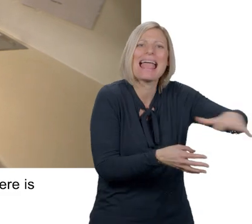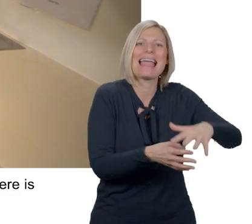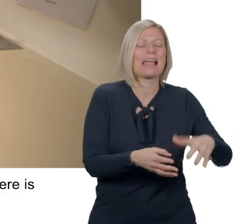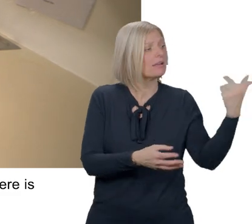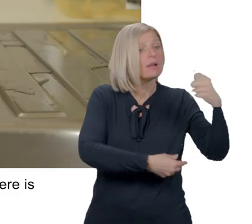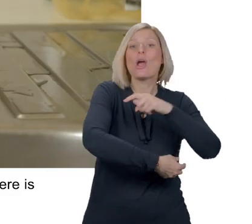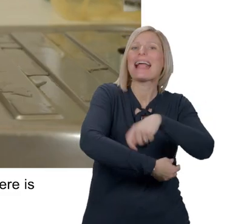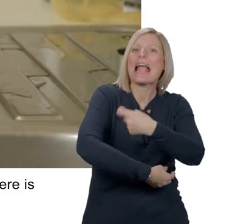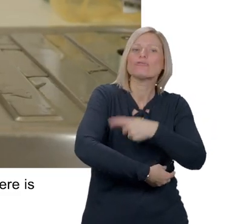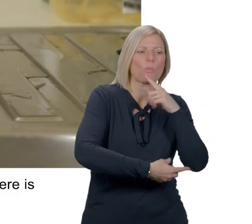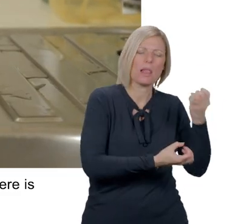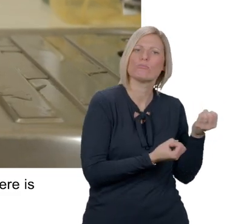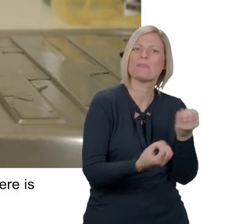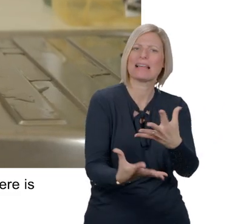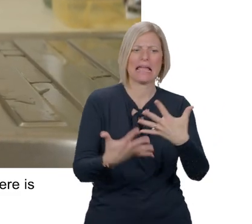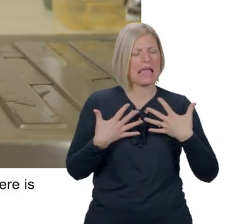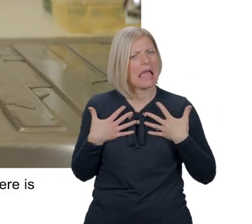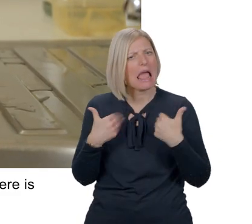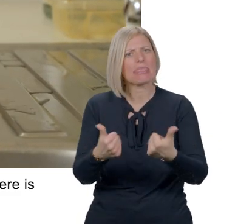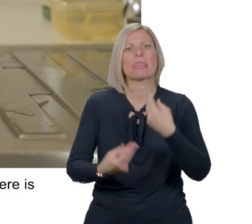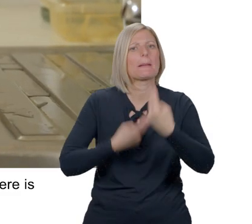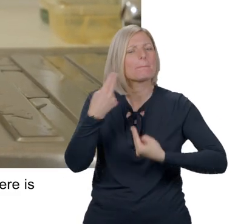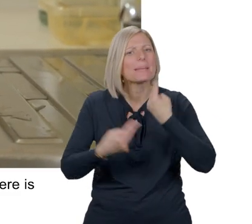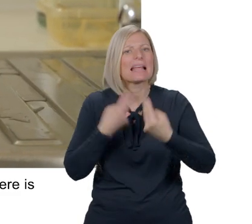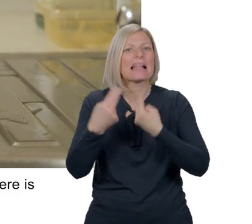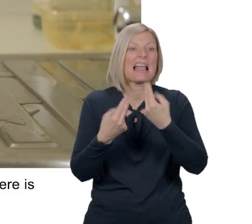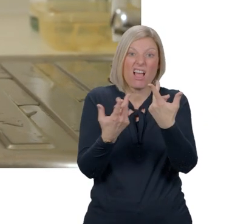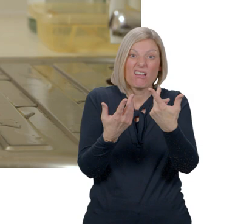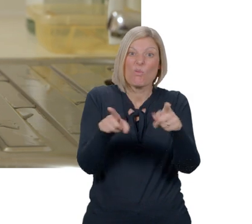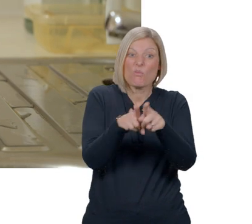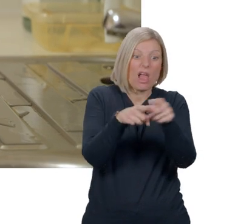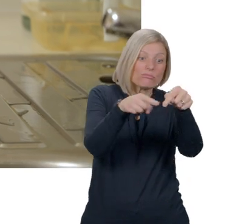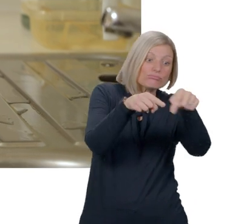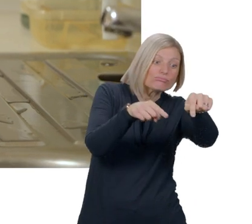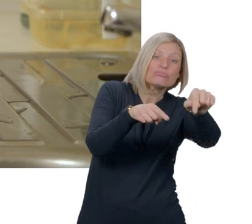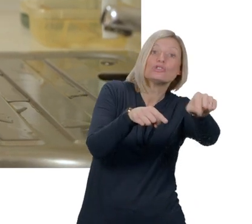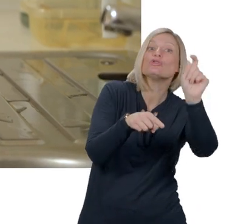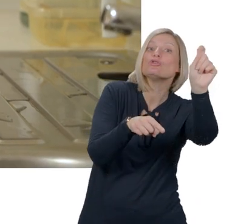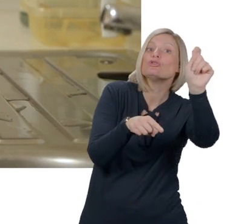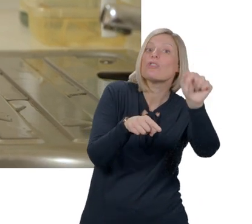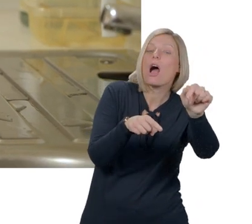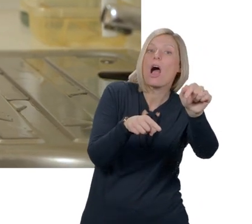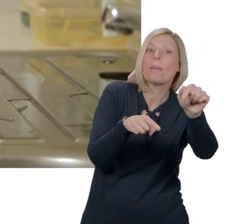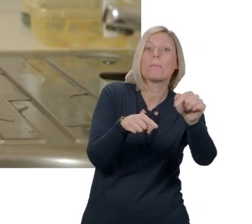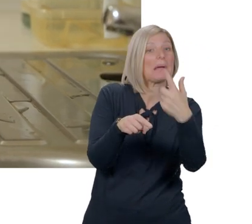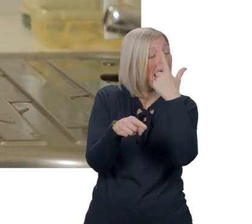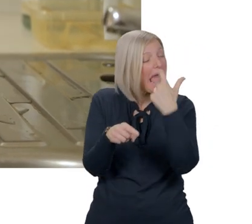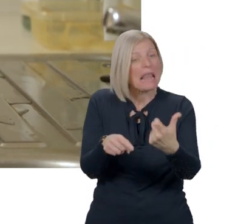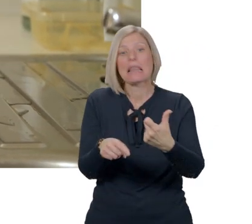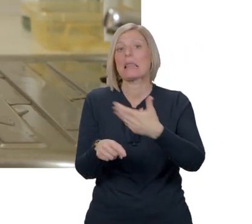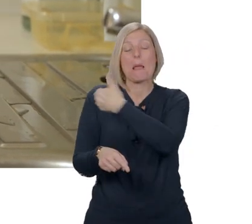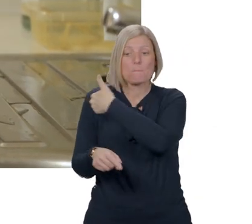team. And there is also a small shop in the adjoining Radbourne unit, and you're welcome to make your own drinks and snacks during the day.